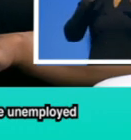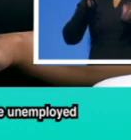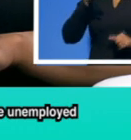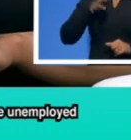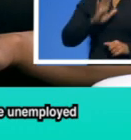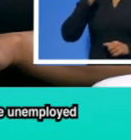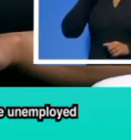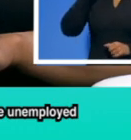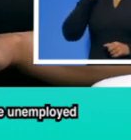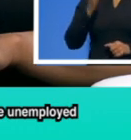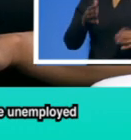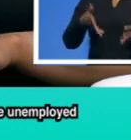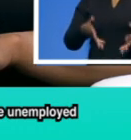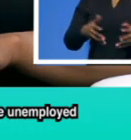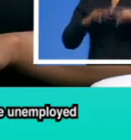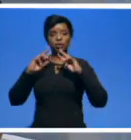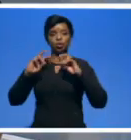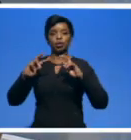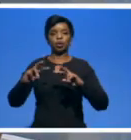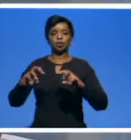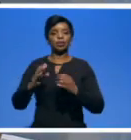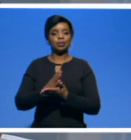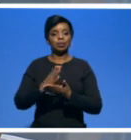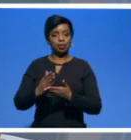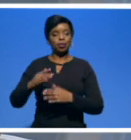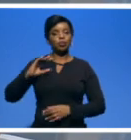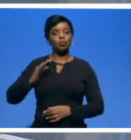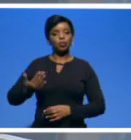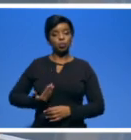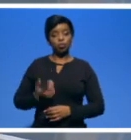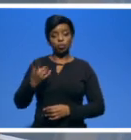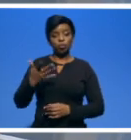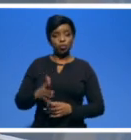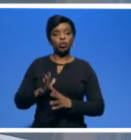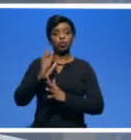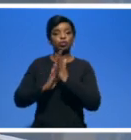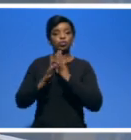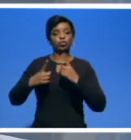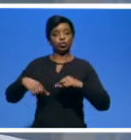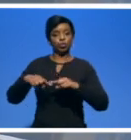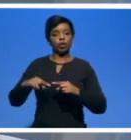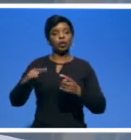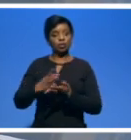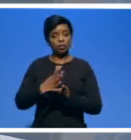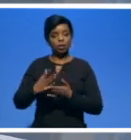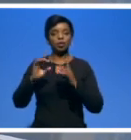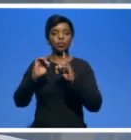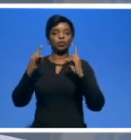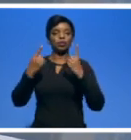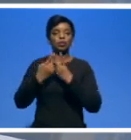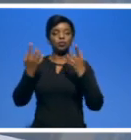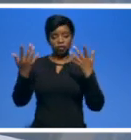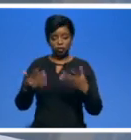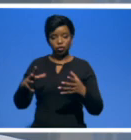in this research, some of the women that you sampled and also some of the departments that